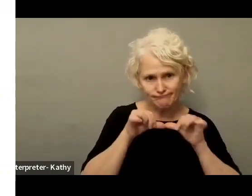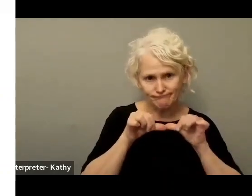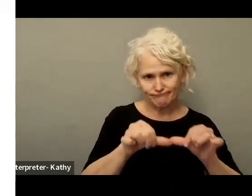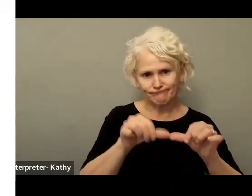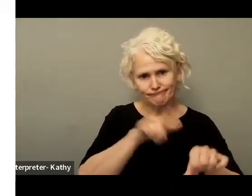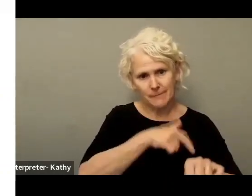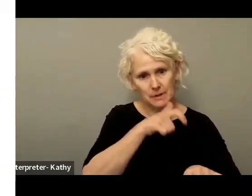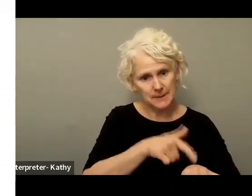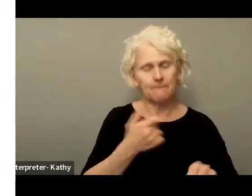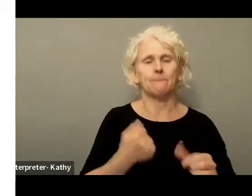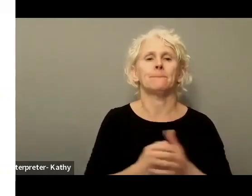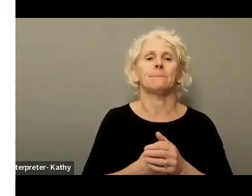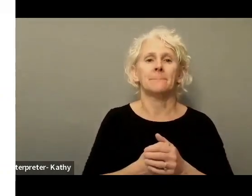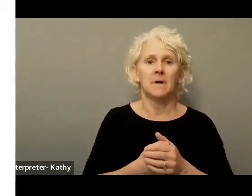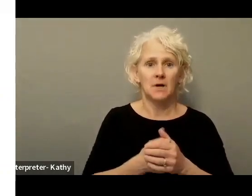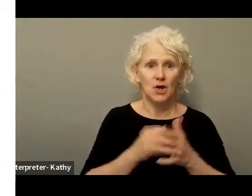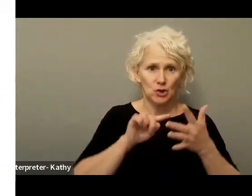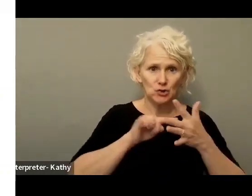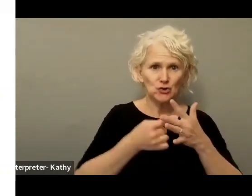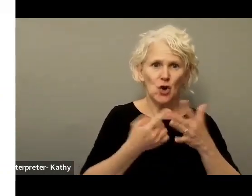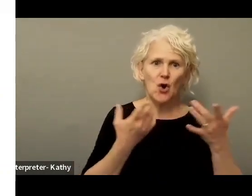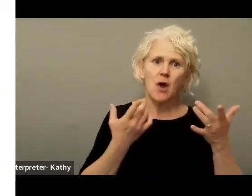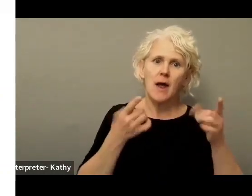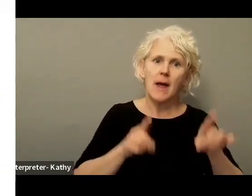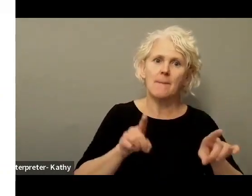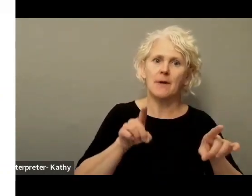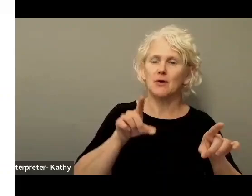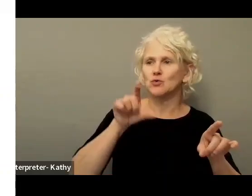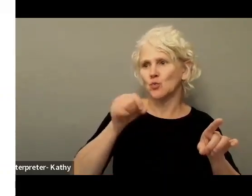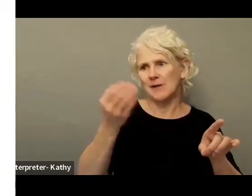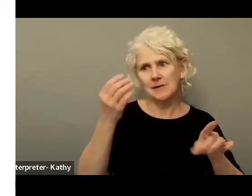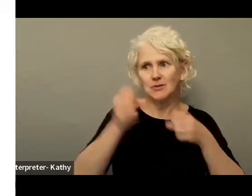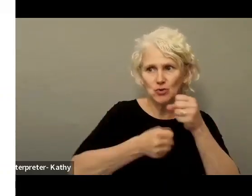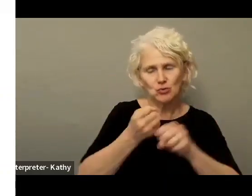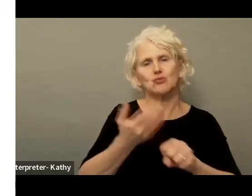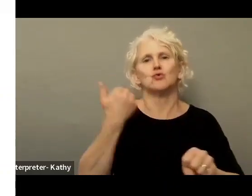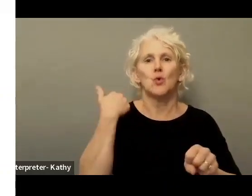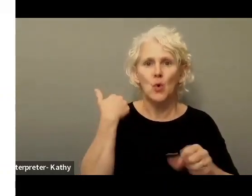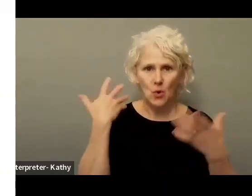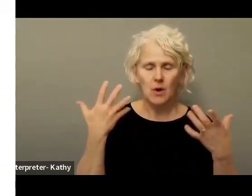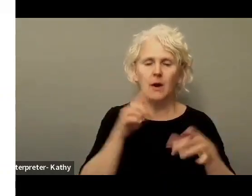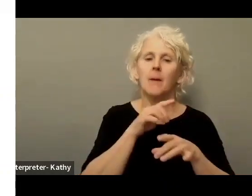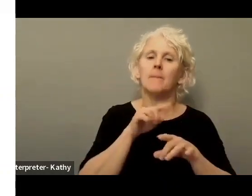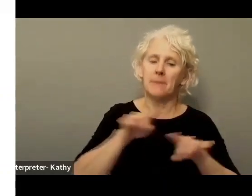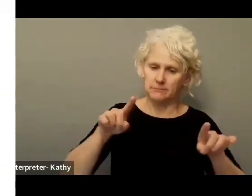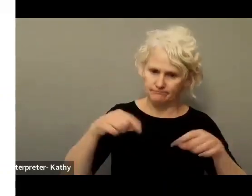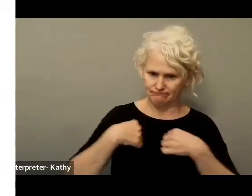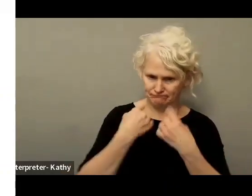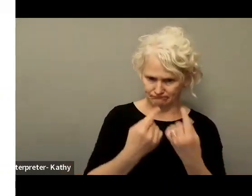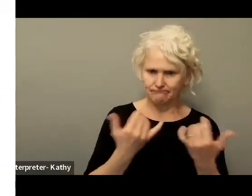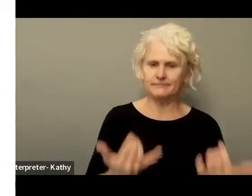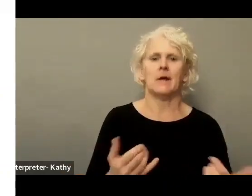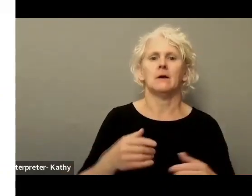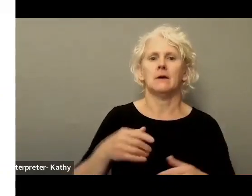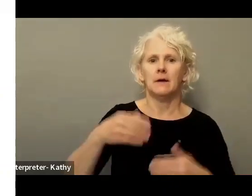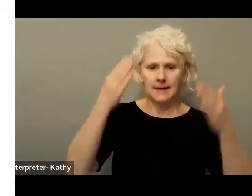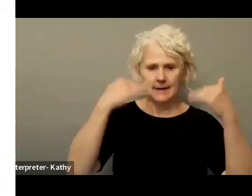It started happening over 20 years before, and it's still with us. All right, next